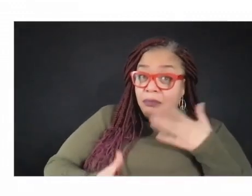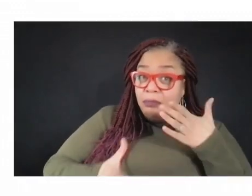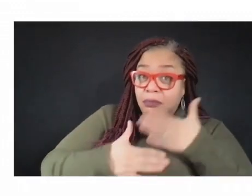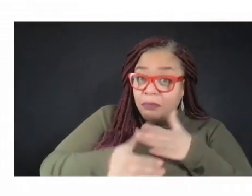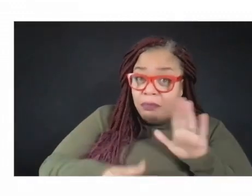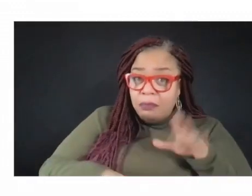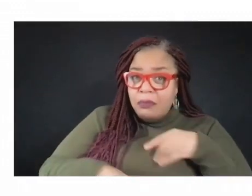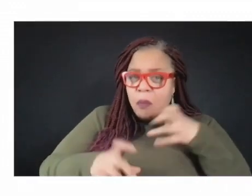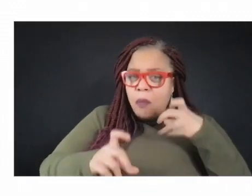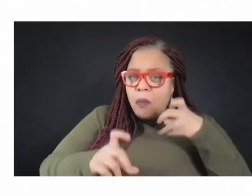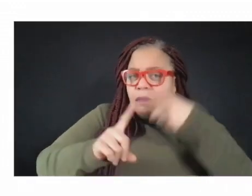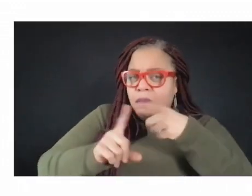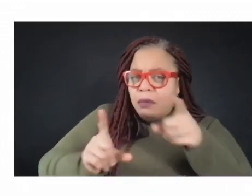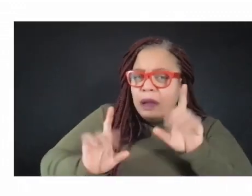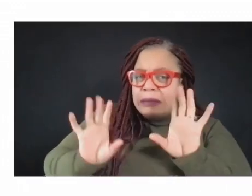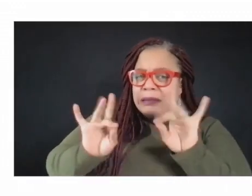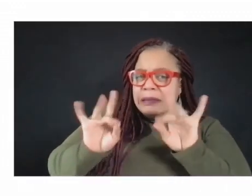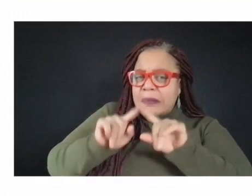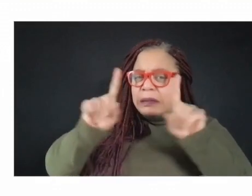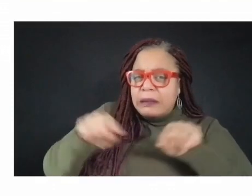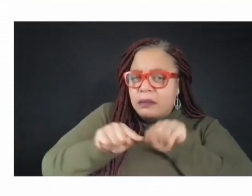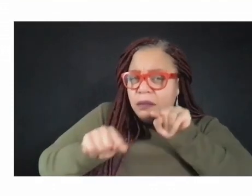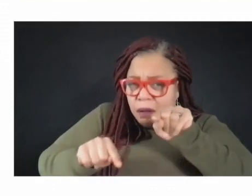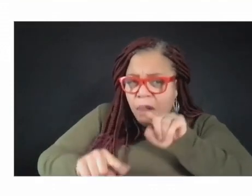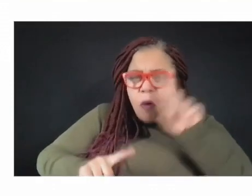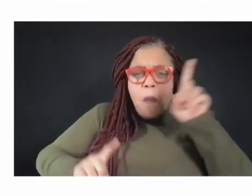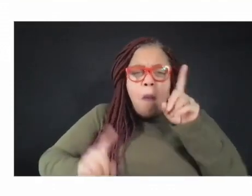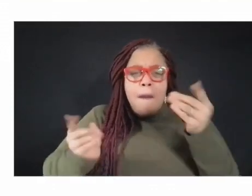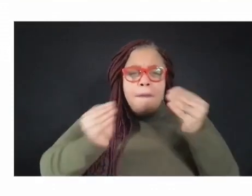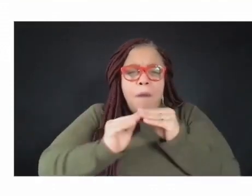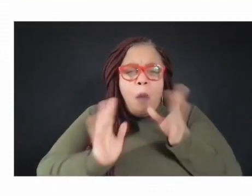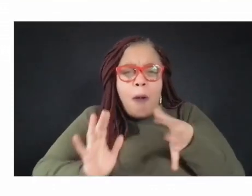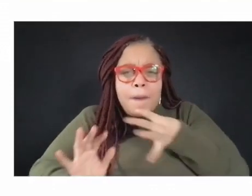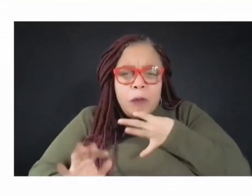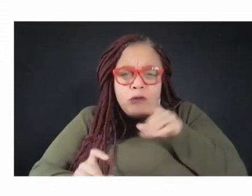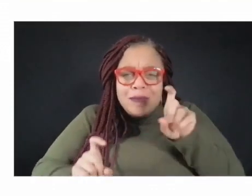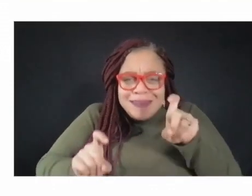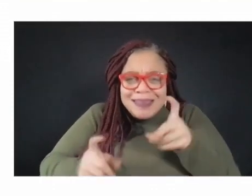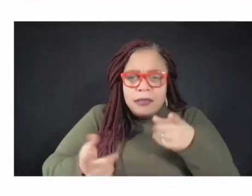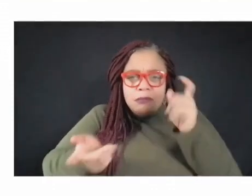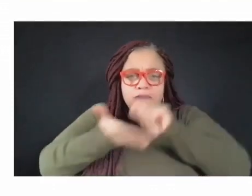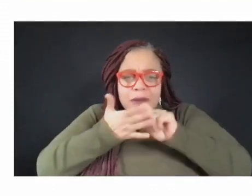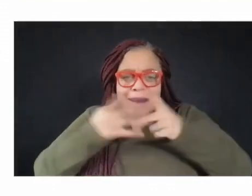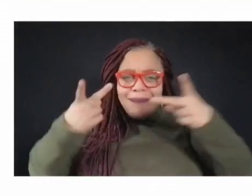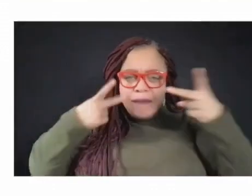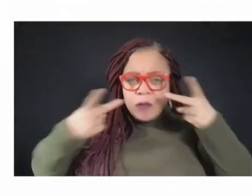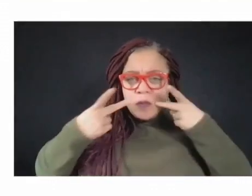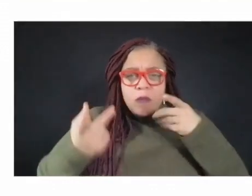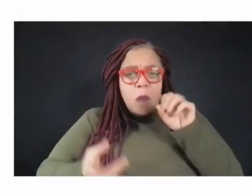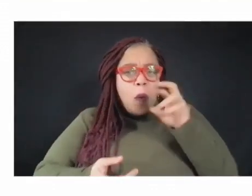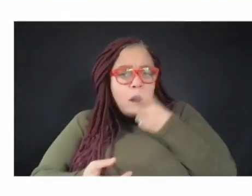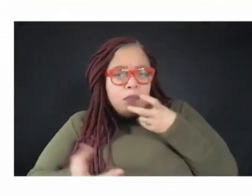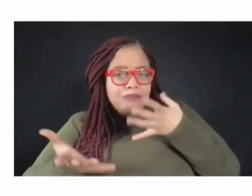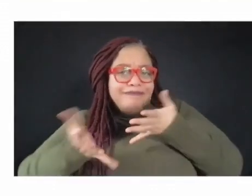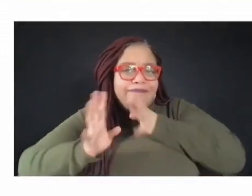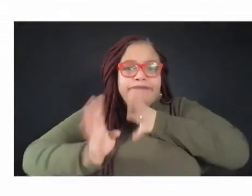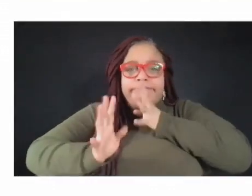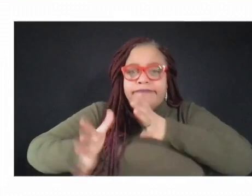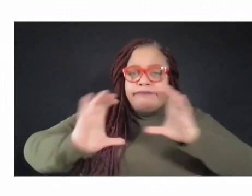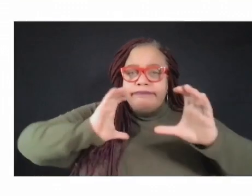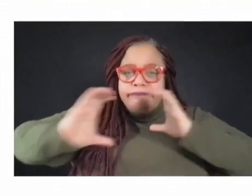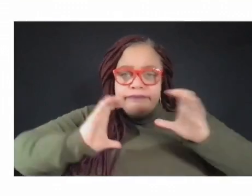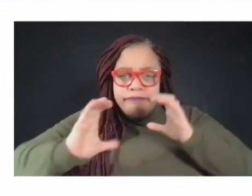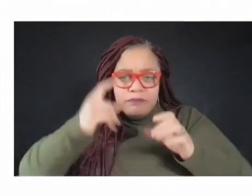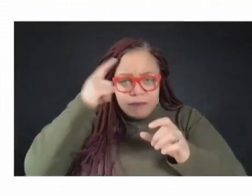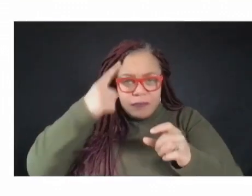oral communication. And I think we heard several times the importance of bringing in or getting beyond the usual suspects. And we've